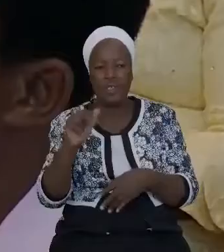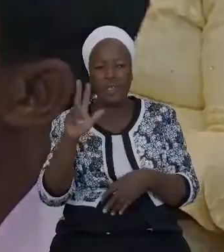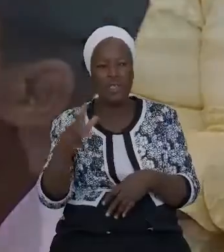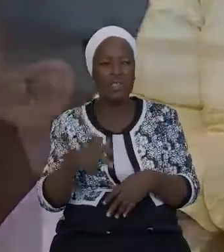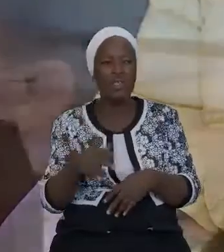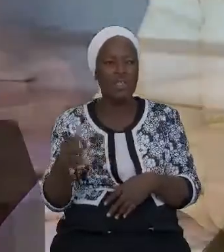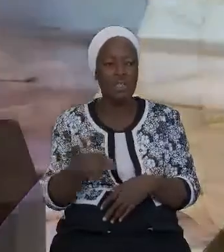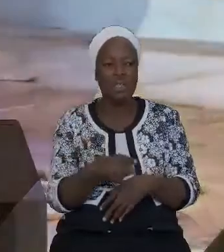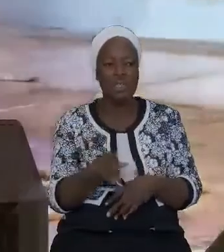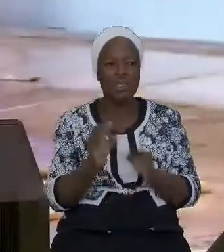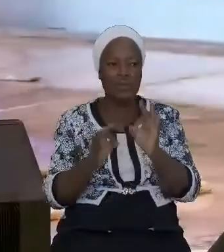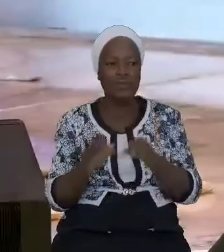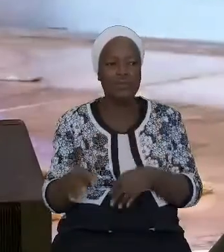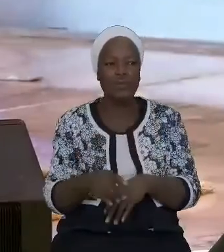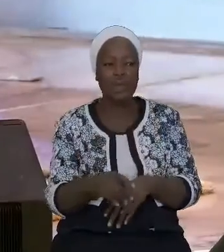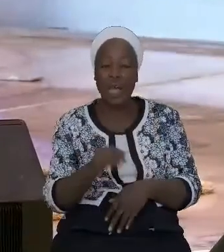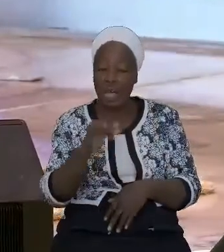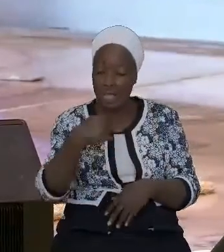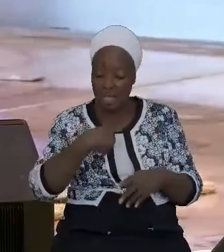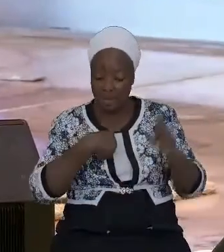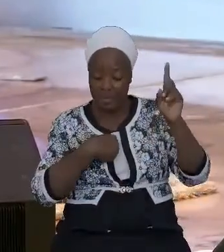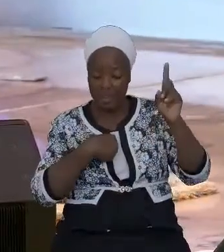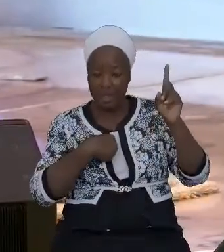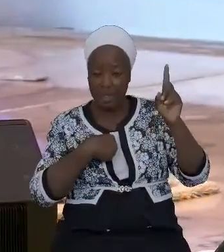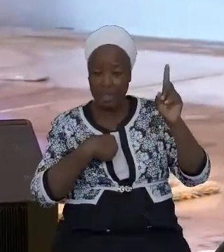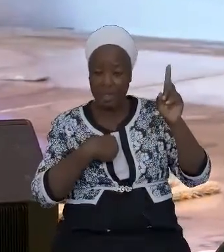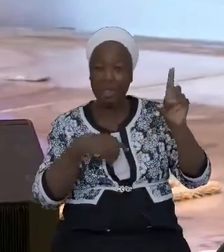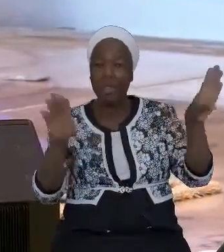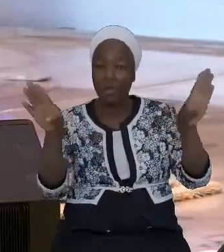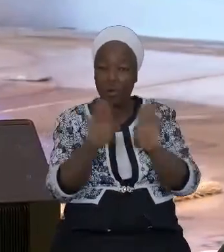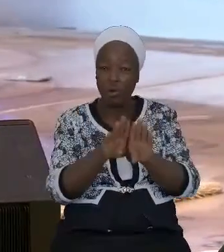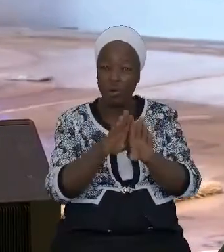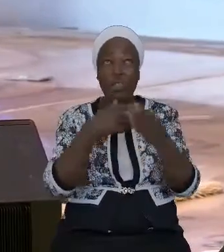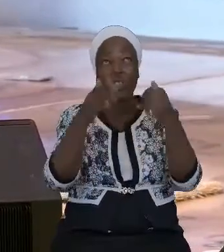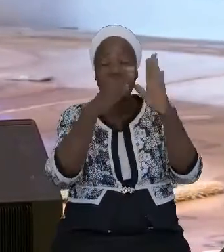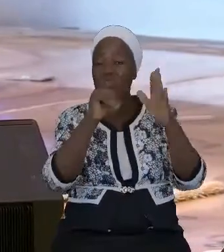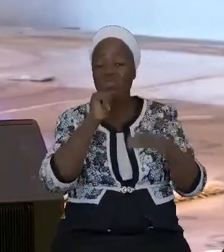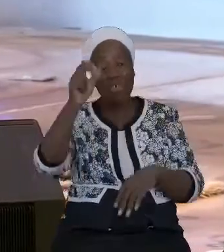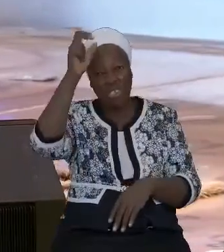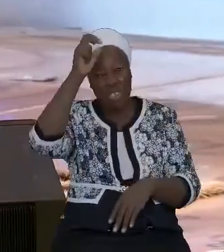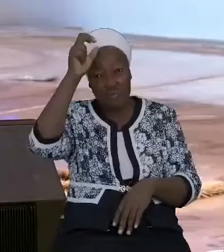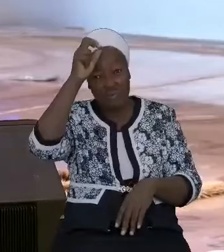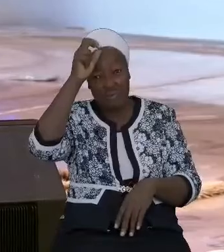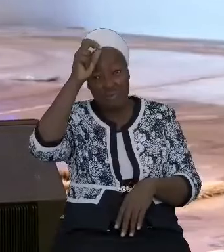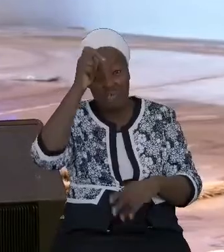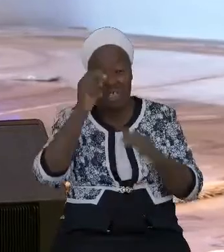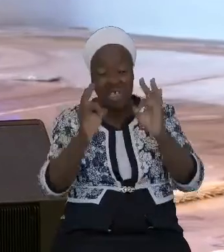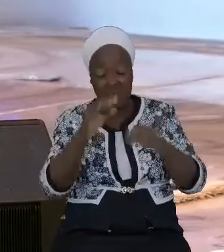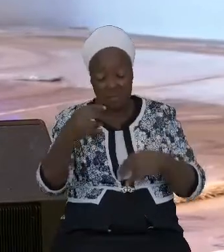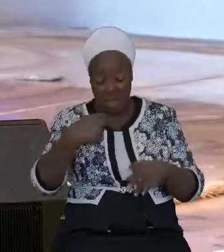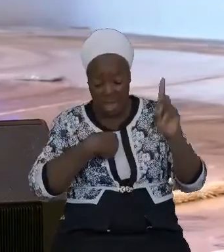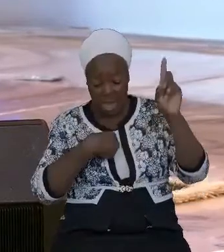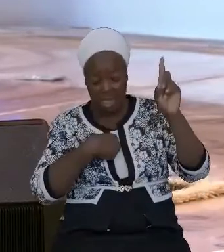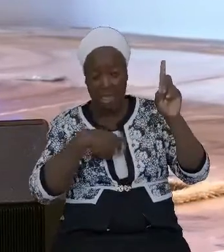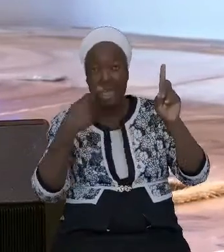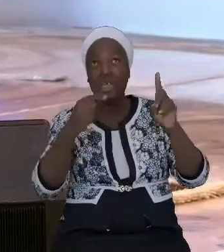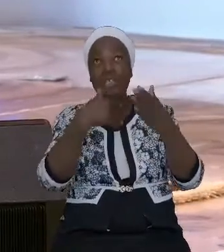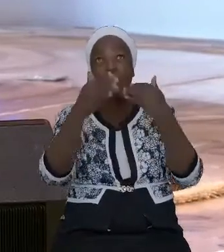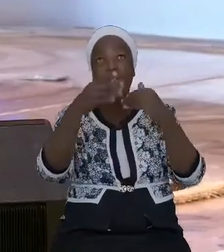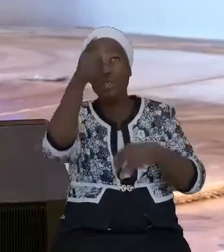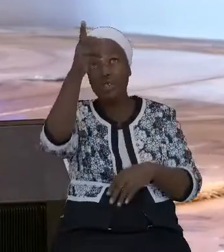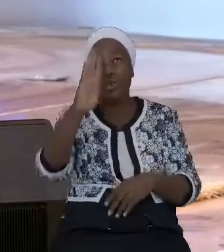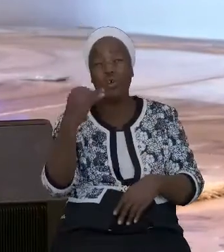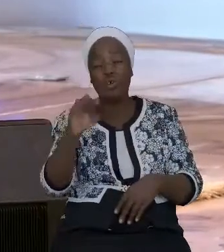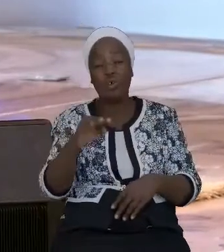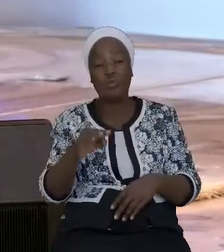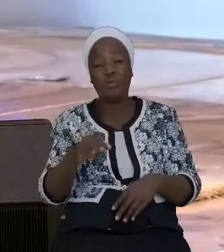heaven, not Satan, if I, the God of Abraham, Isaac, and Jacob, if